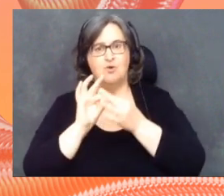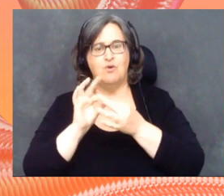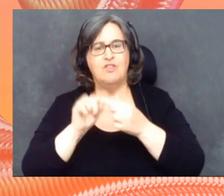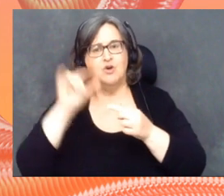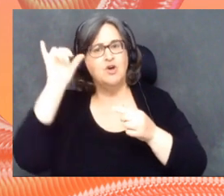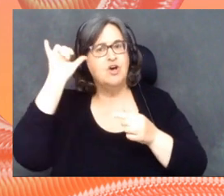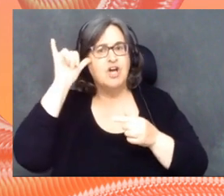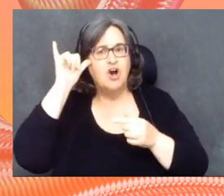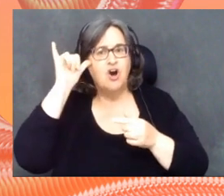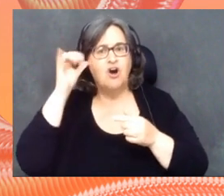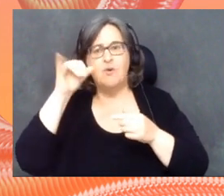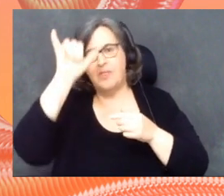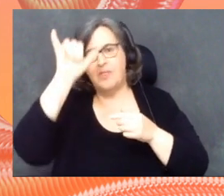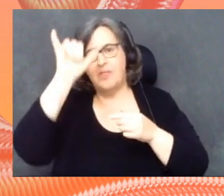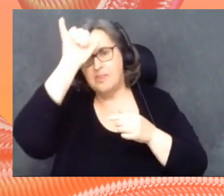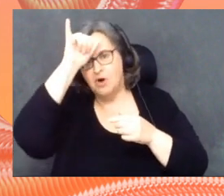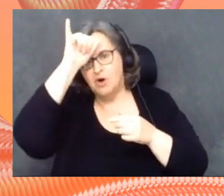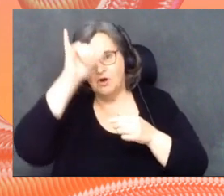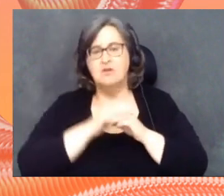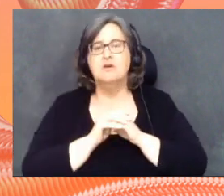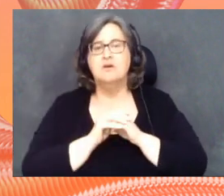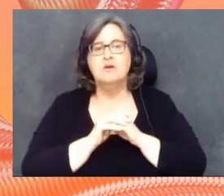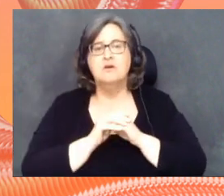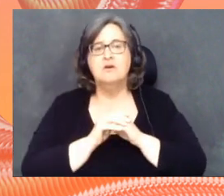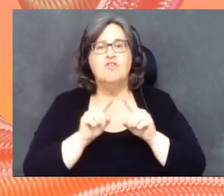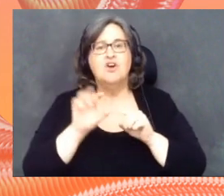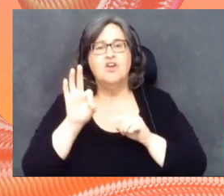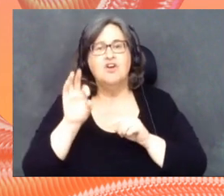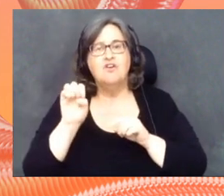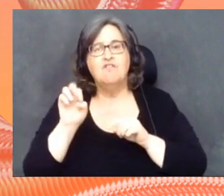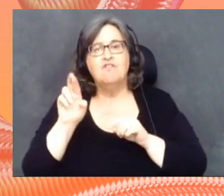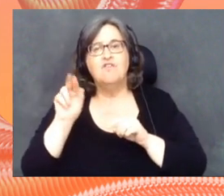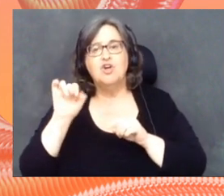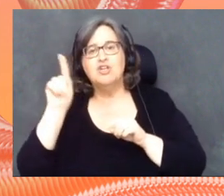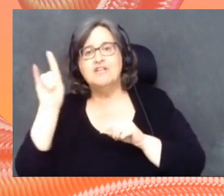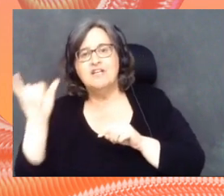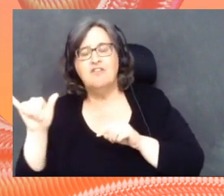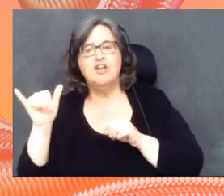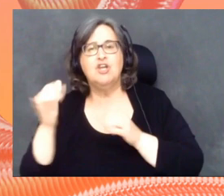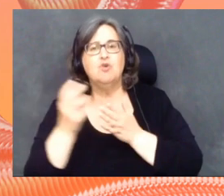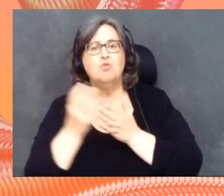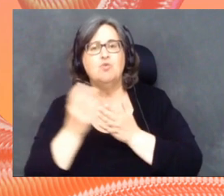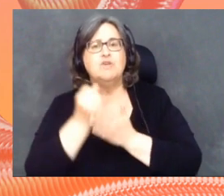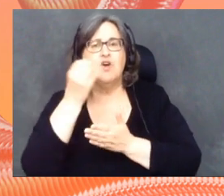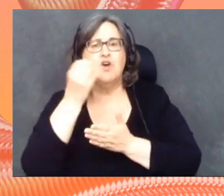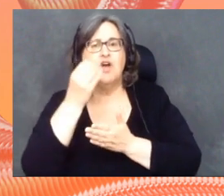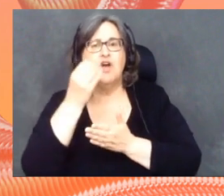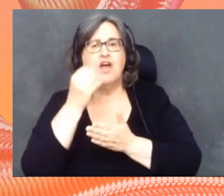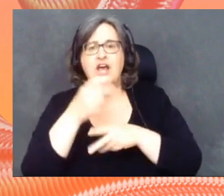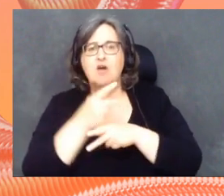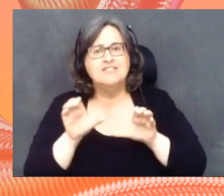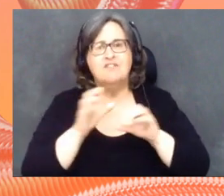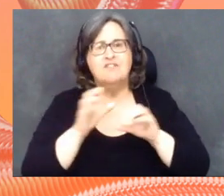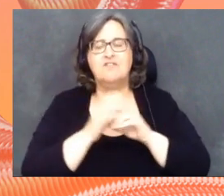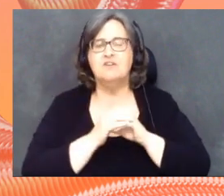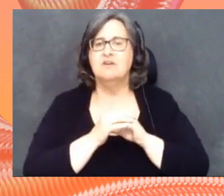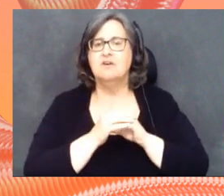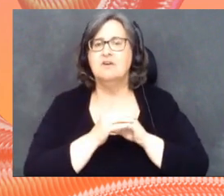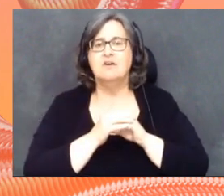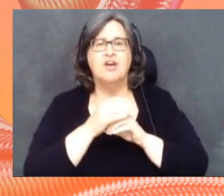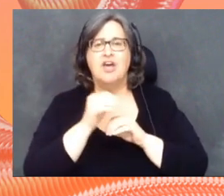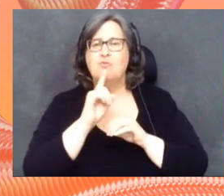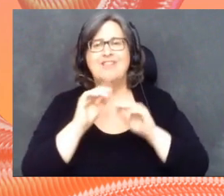bull, but fertility and resourcefulness and productivity, and also just incredibly